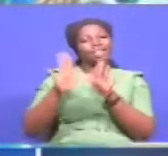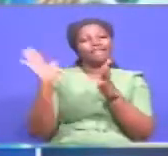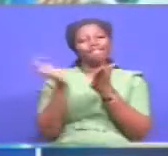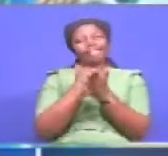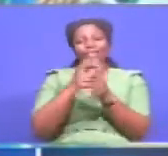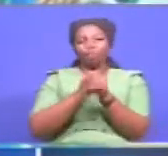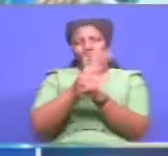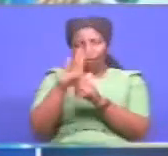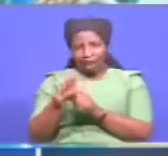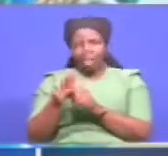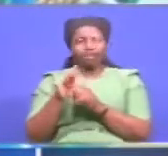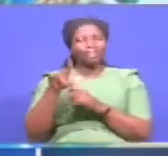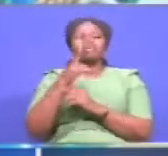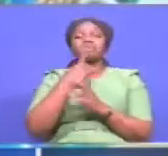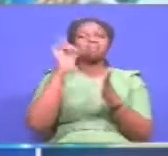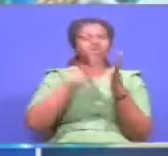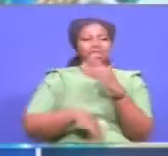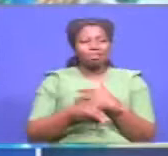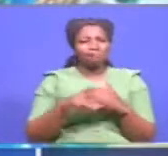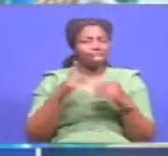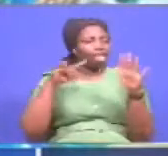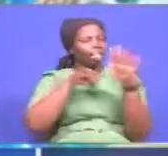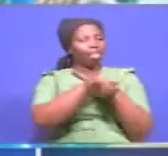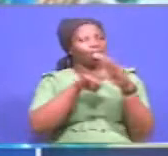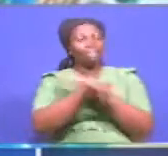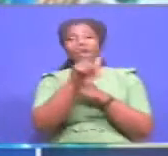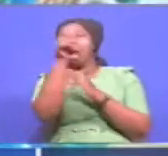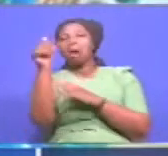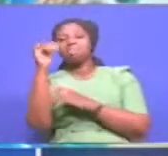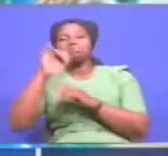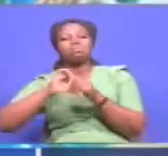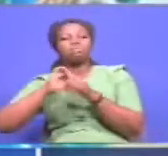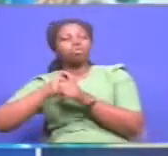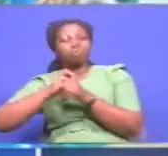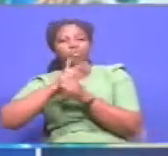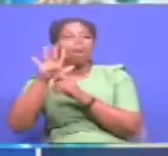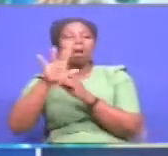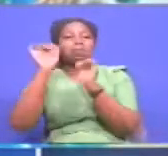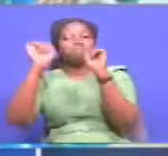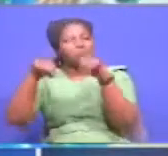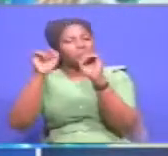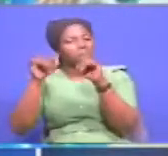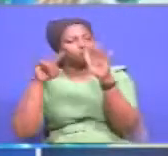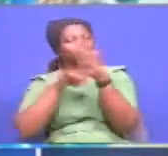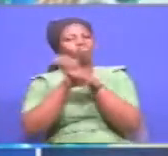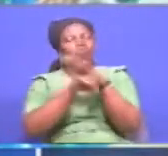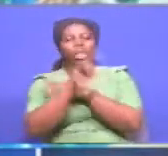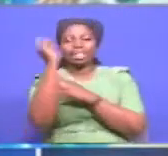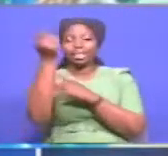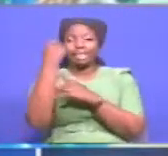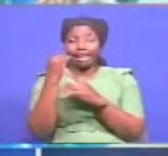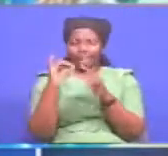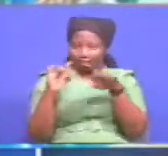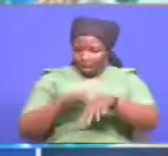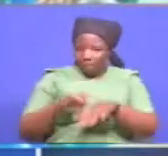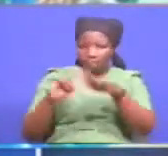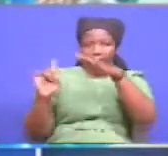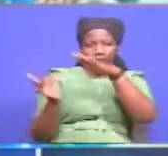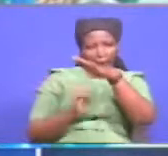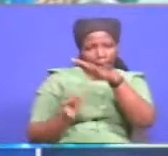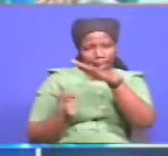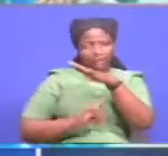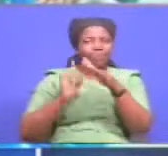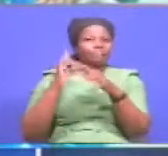Kagwe says the entry of other variants remain a possibility, even as the ministry undertakes sequencing to establish